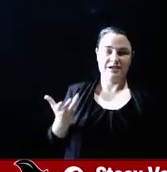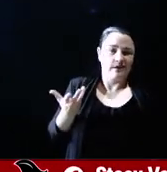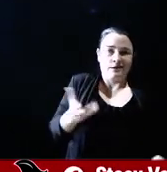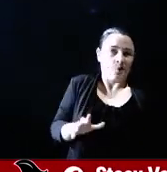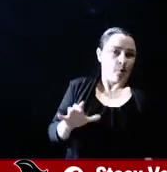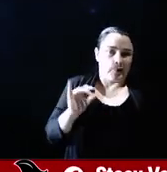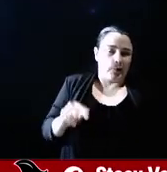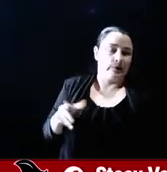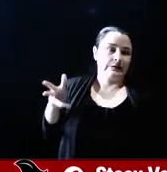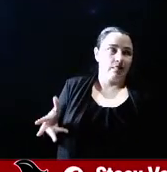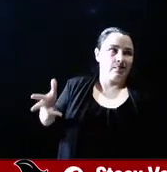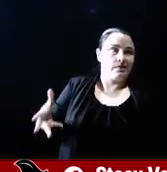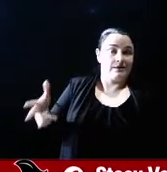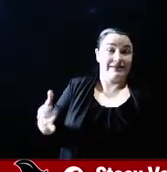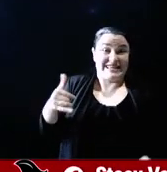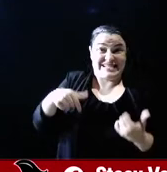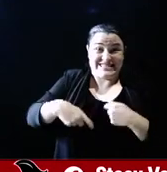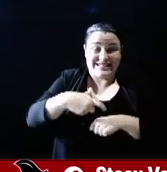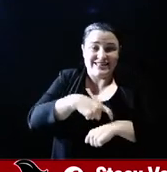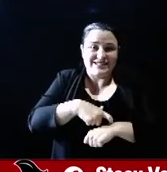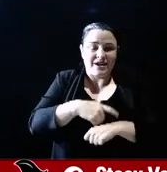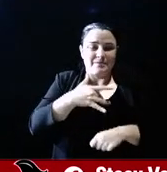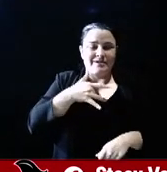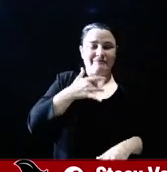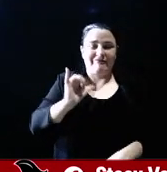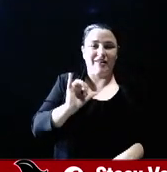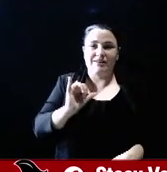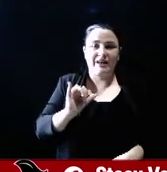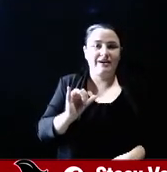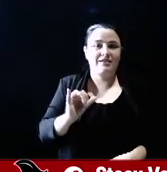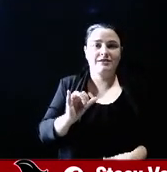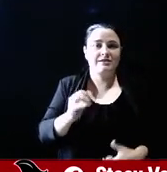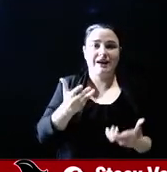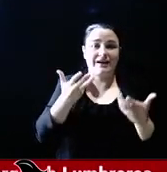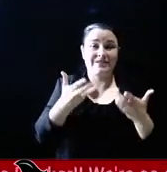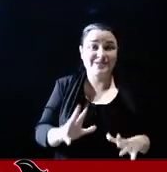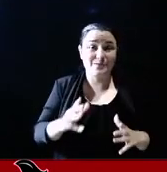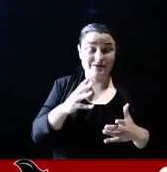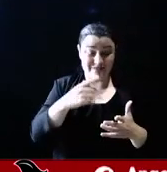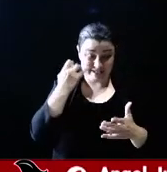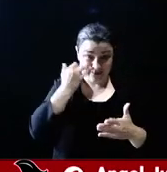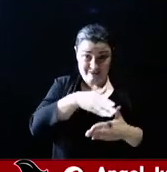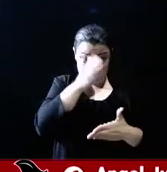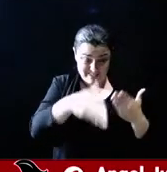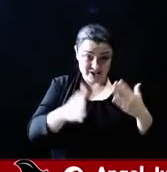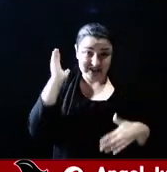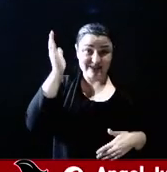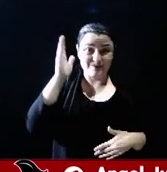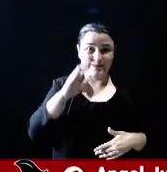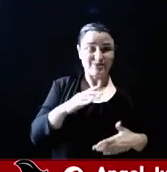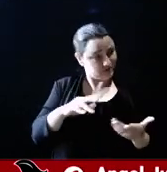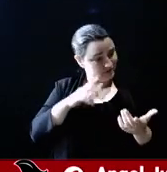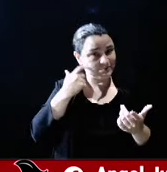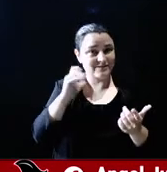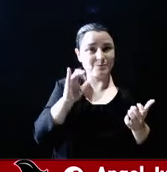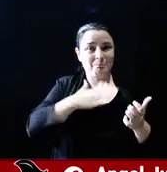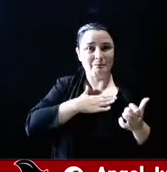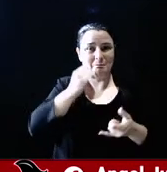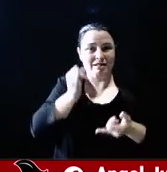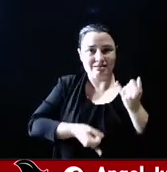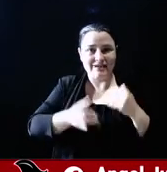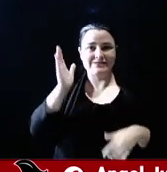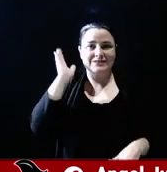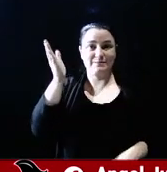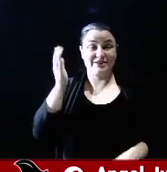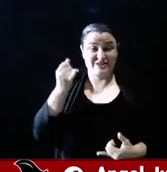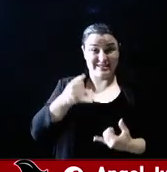weeks. This time, however, it felt to me that I did not want to finish this speech because it would be my last. The last time